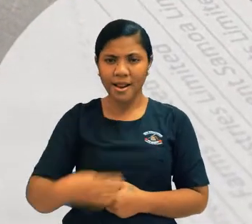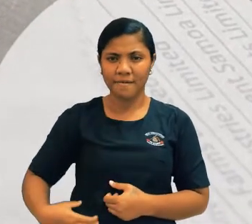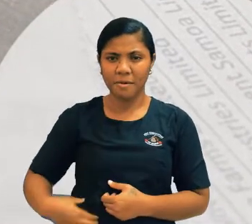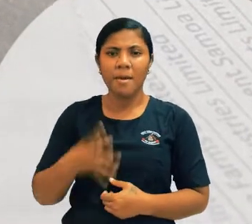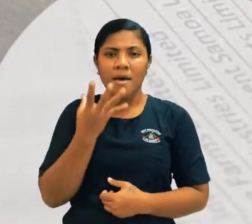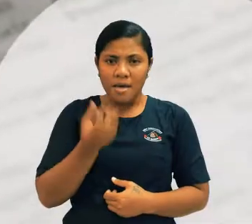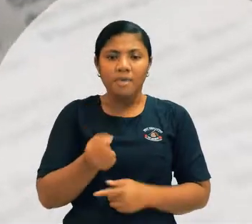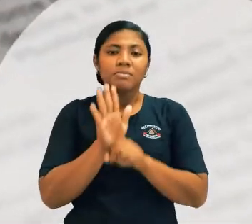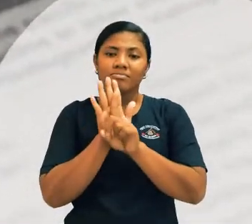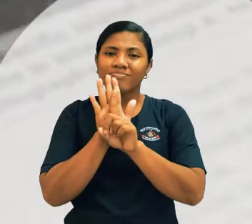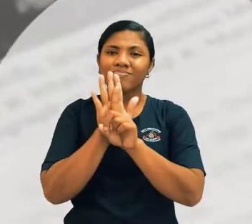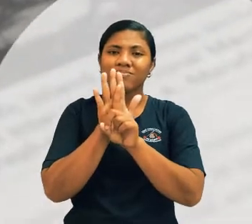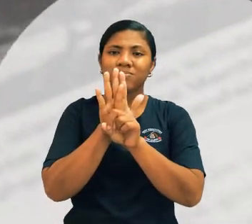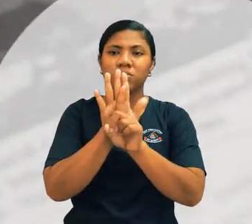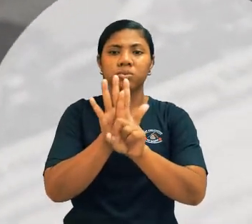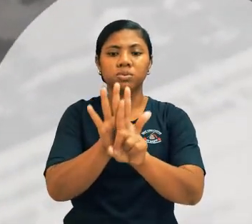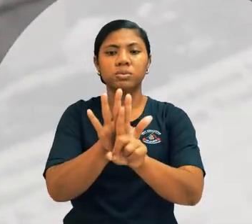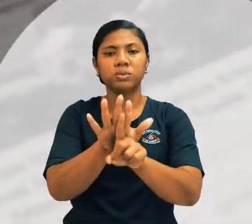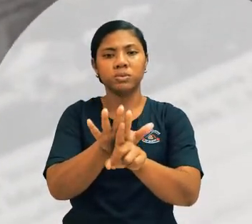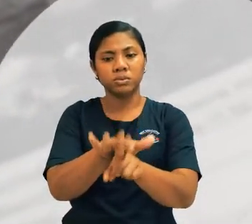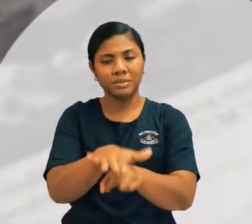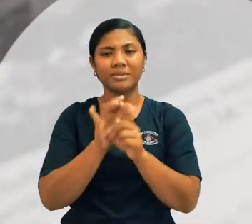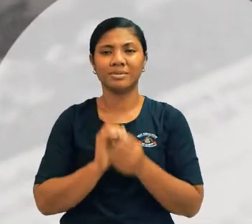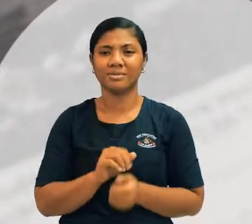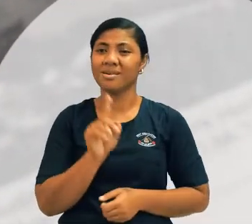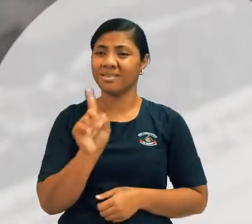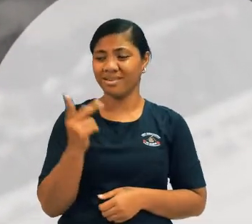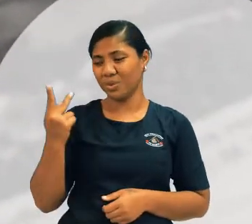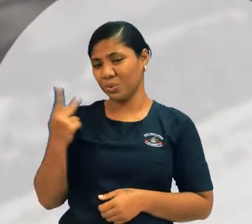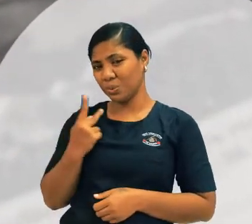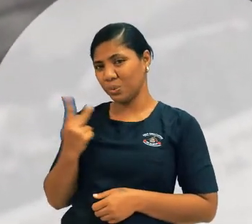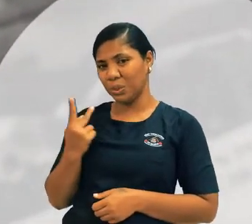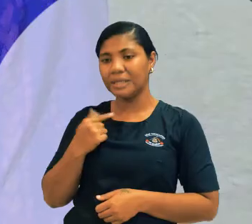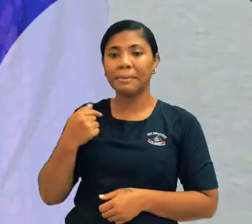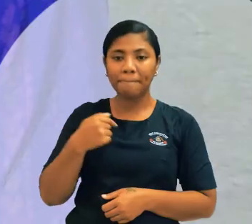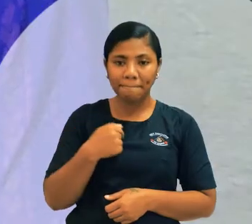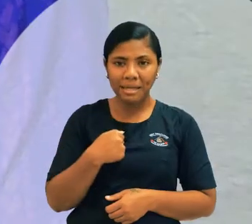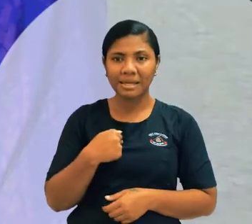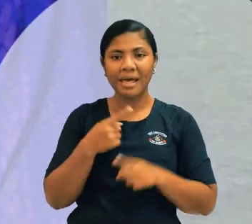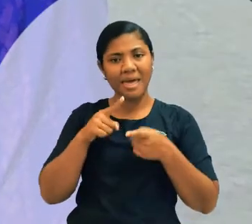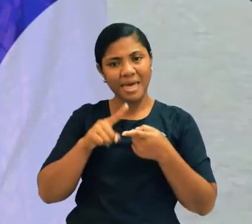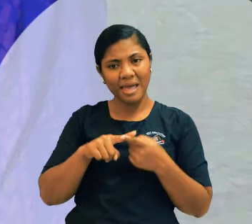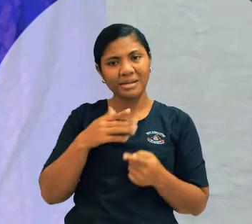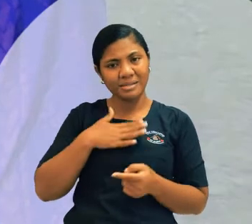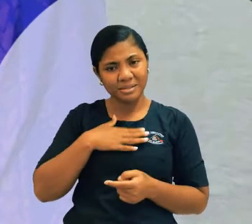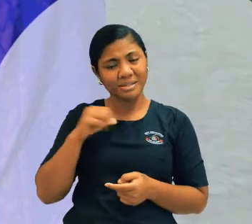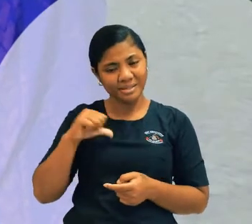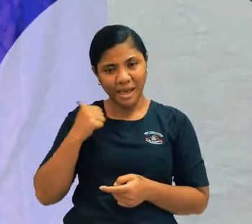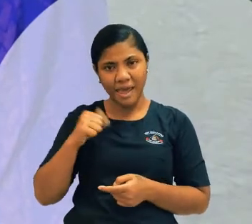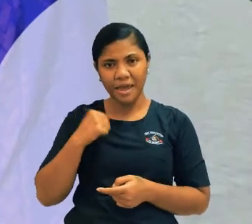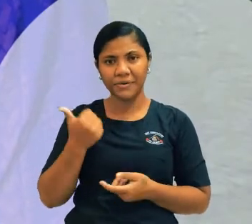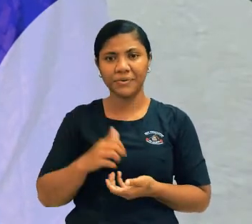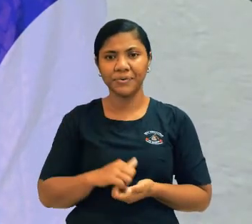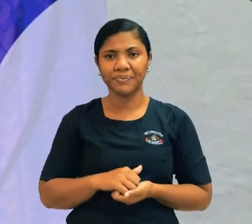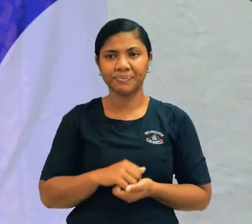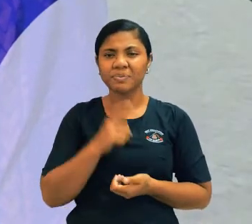limited hours and trying to keep the key staff that we had, so that if the situation changed with